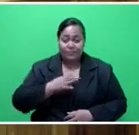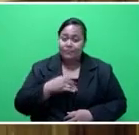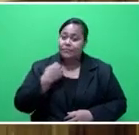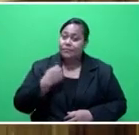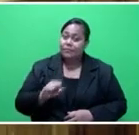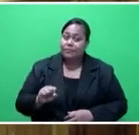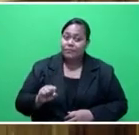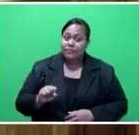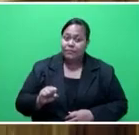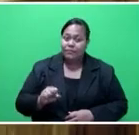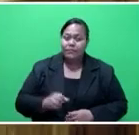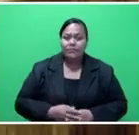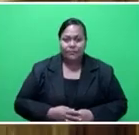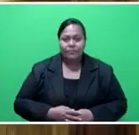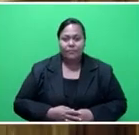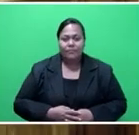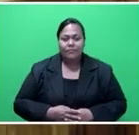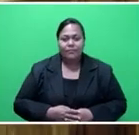motion is agreed to.